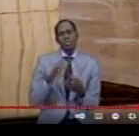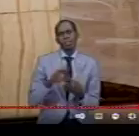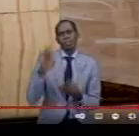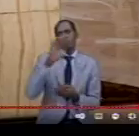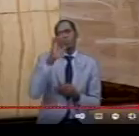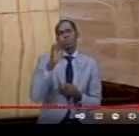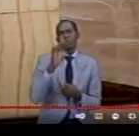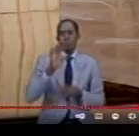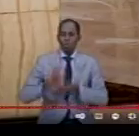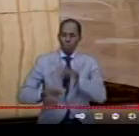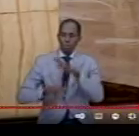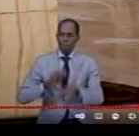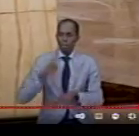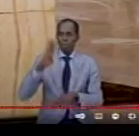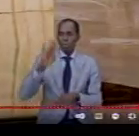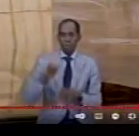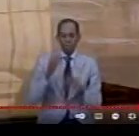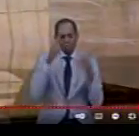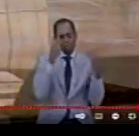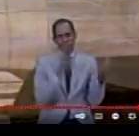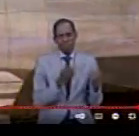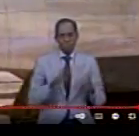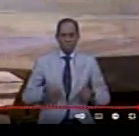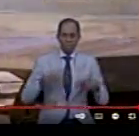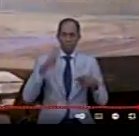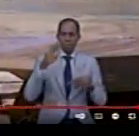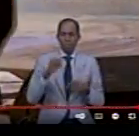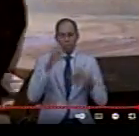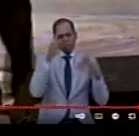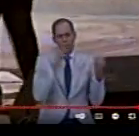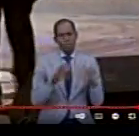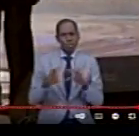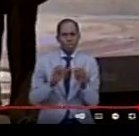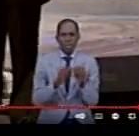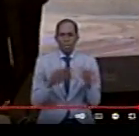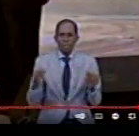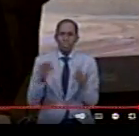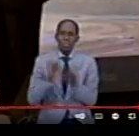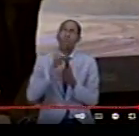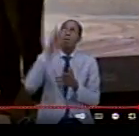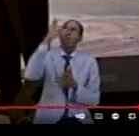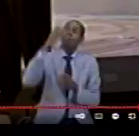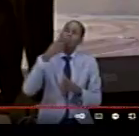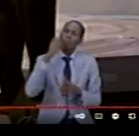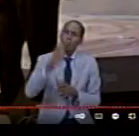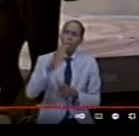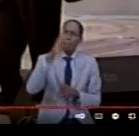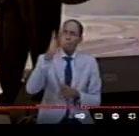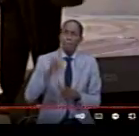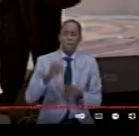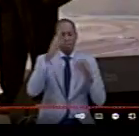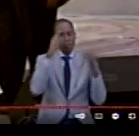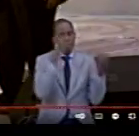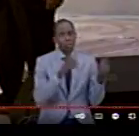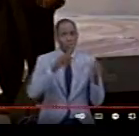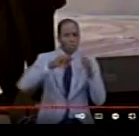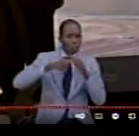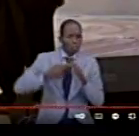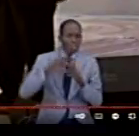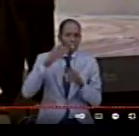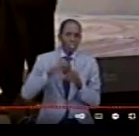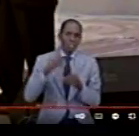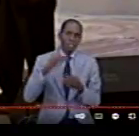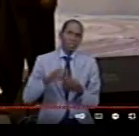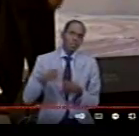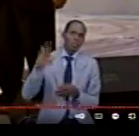walking by faith living by faith and doing everything God of days by faith you began in the